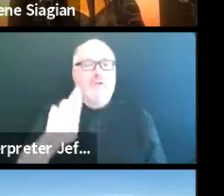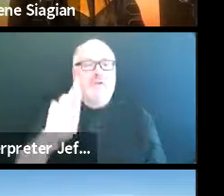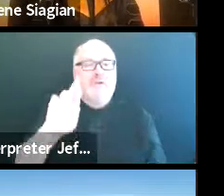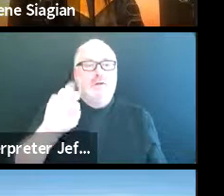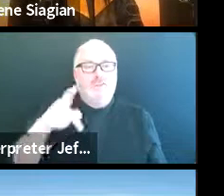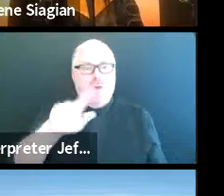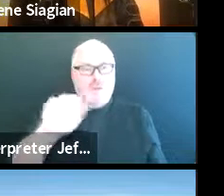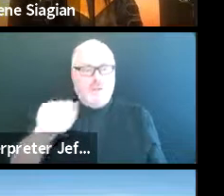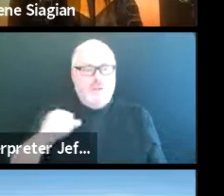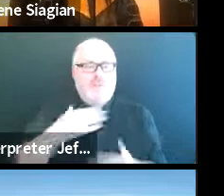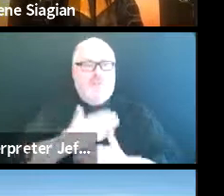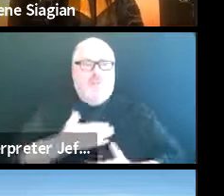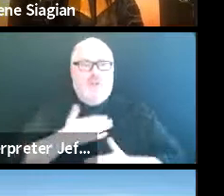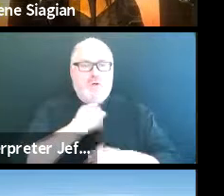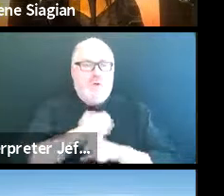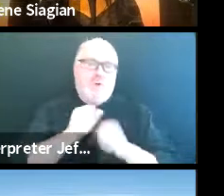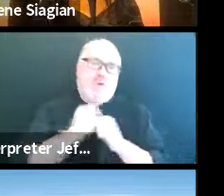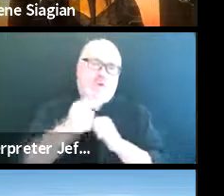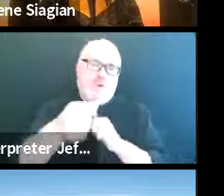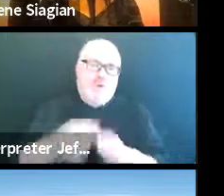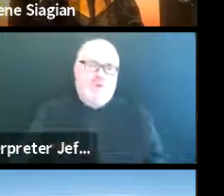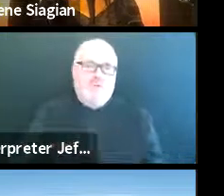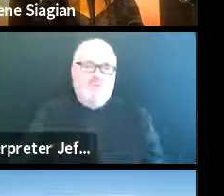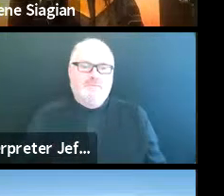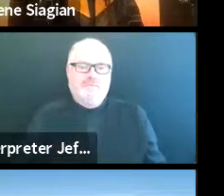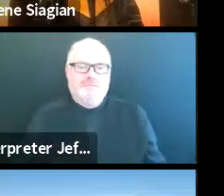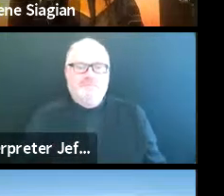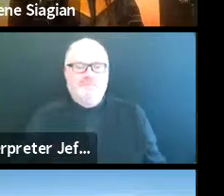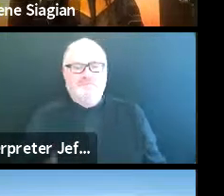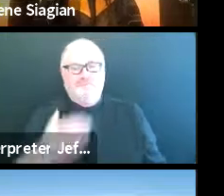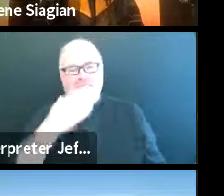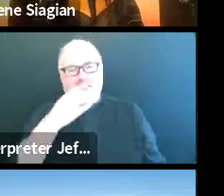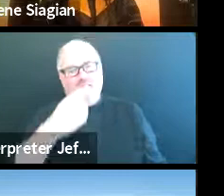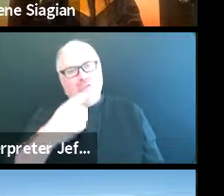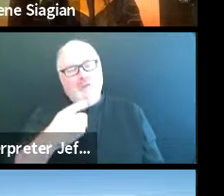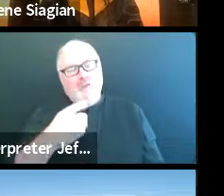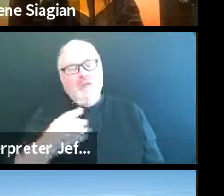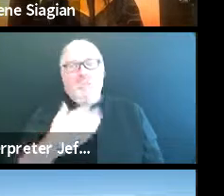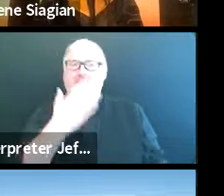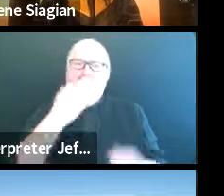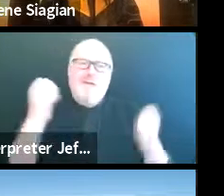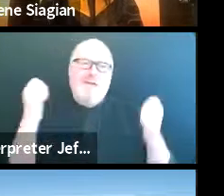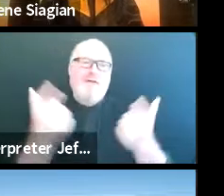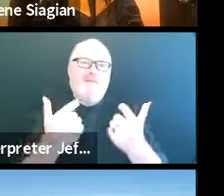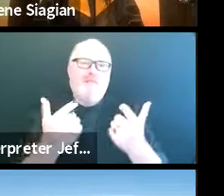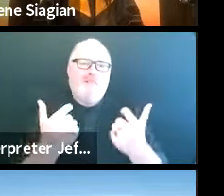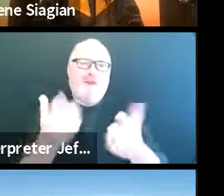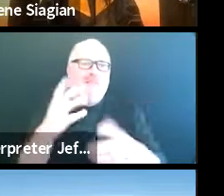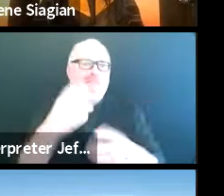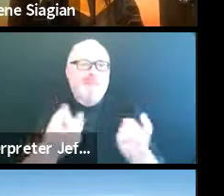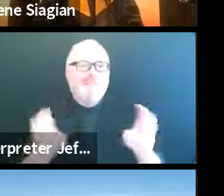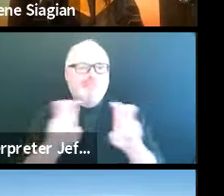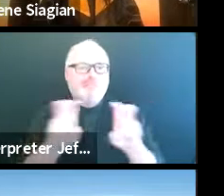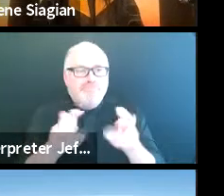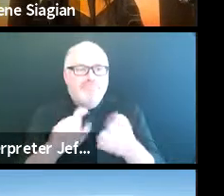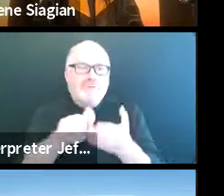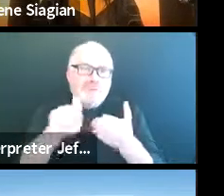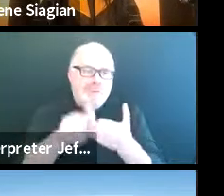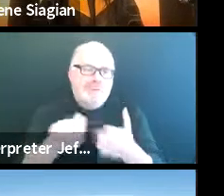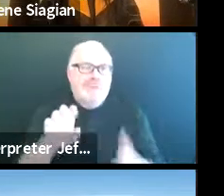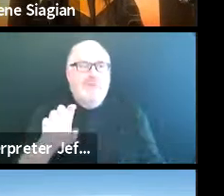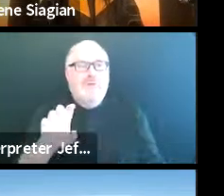pleasure. Thank you, Dr. Copeland. I want to thank everybody on my dissertation committee, Drs.